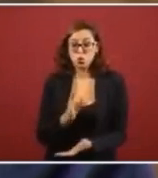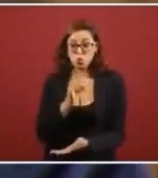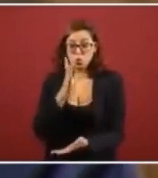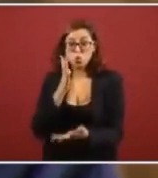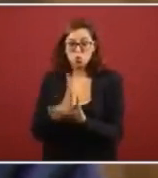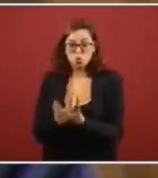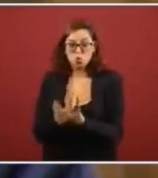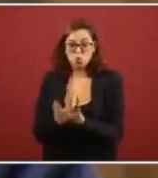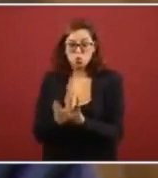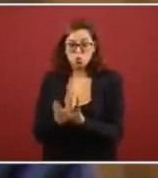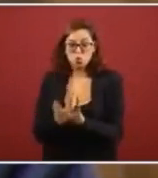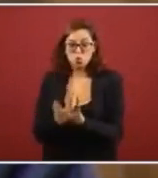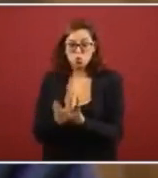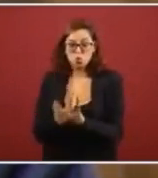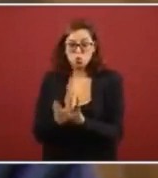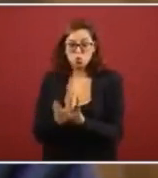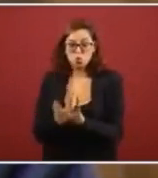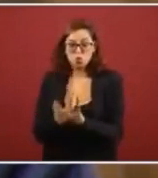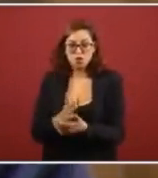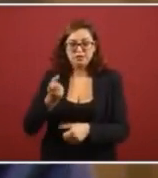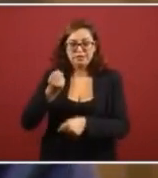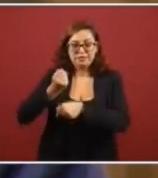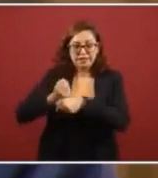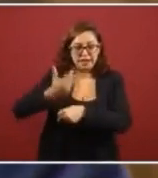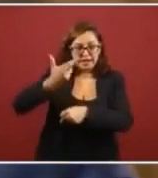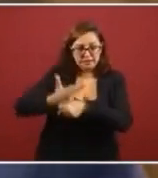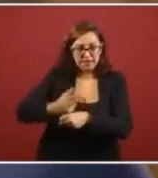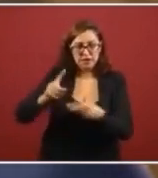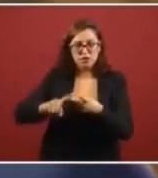and sub secretaries